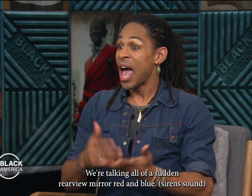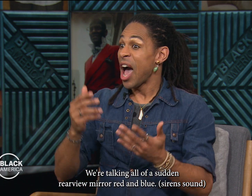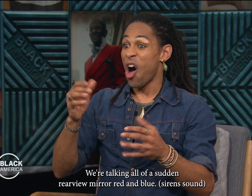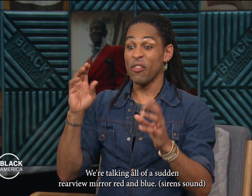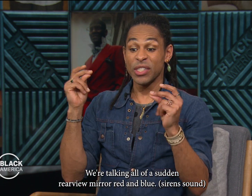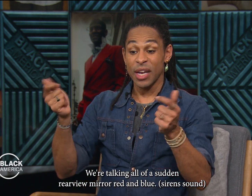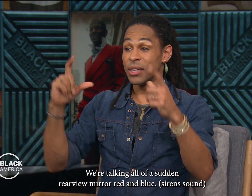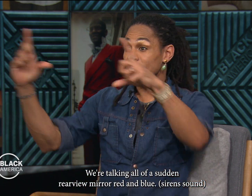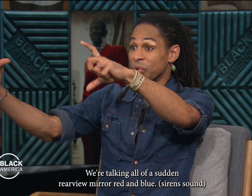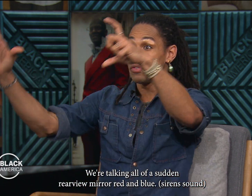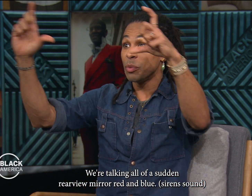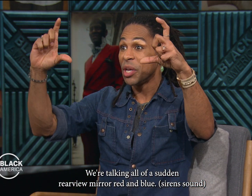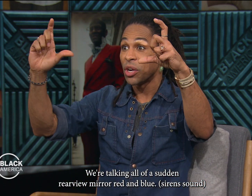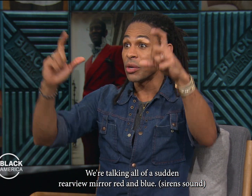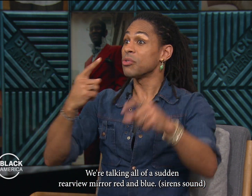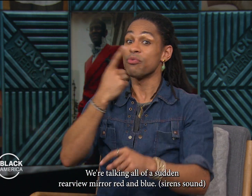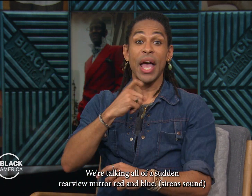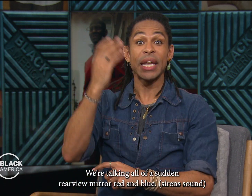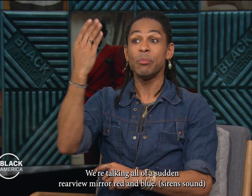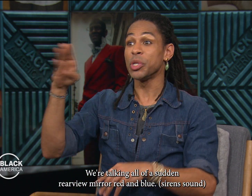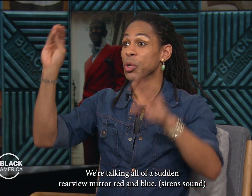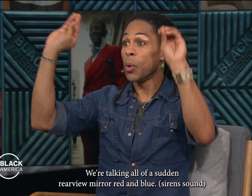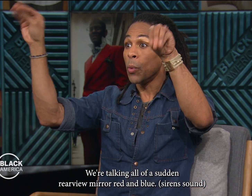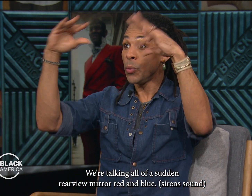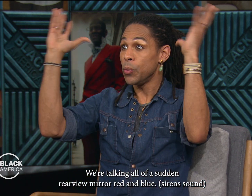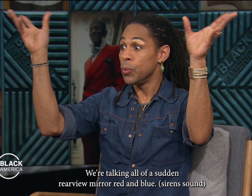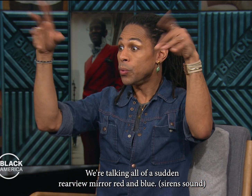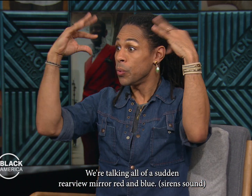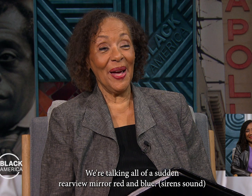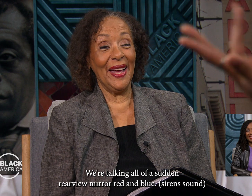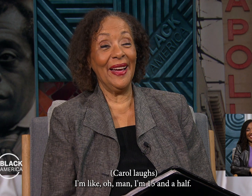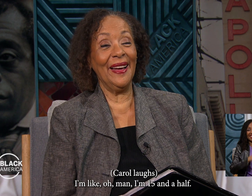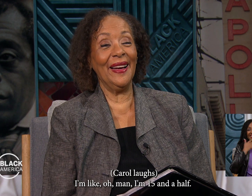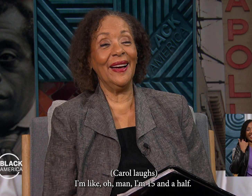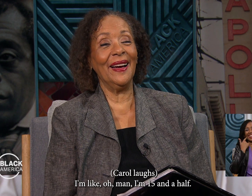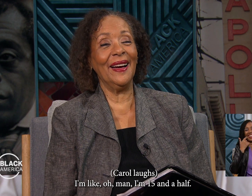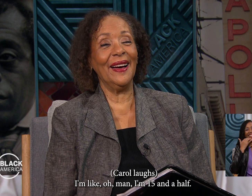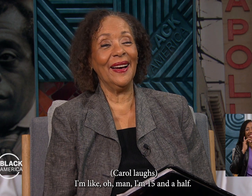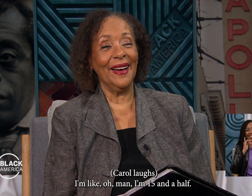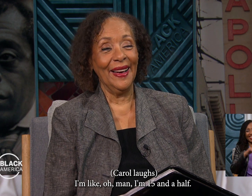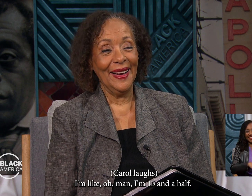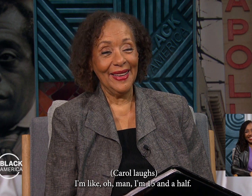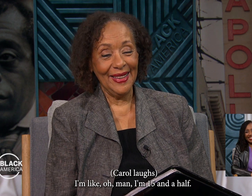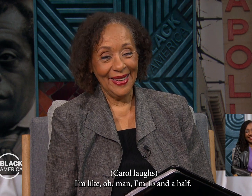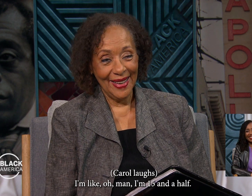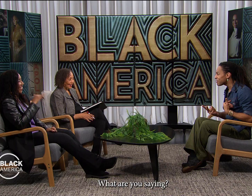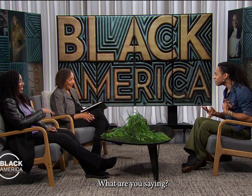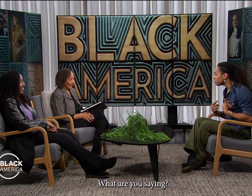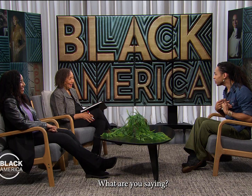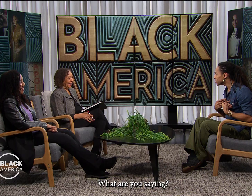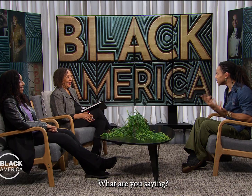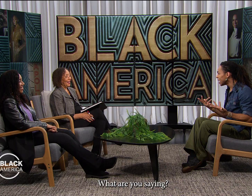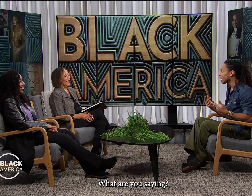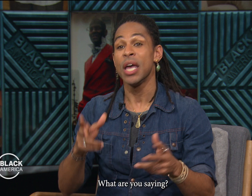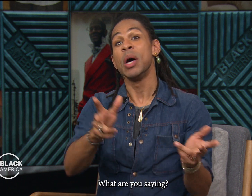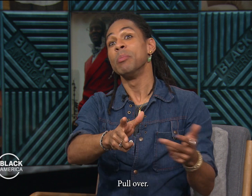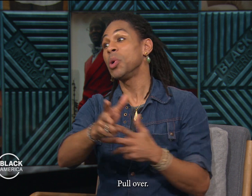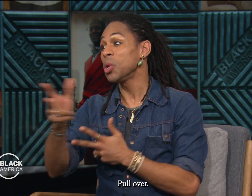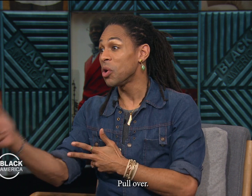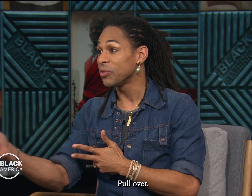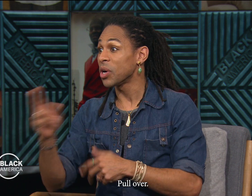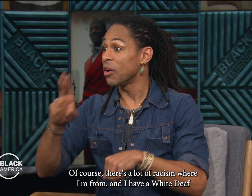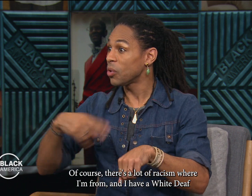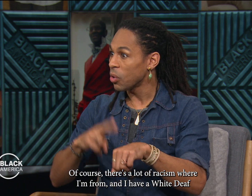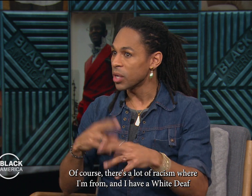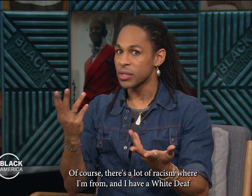talking, all of a sudden, rearview mirror, red and blue. I'm like, oh man, I'm 15 and a half. What are you saying?